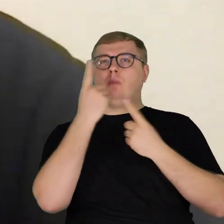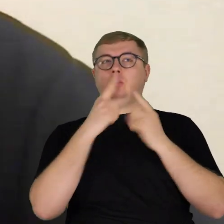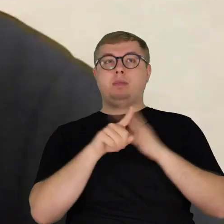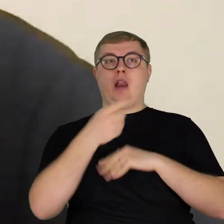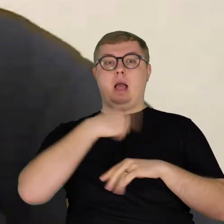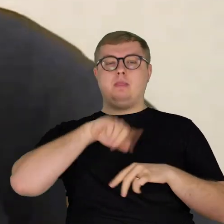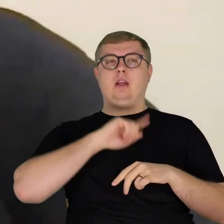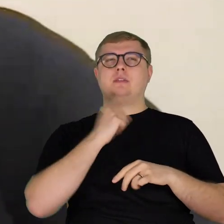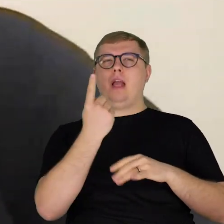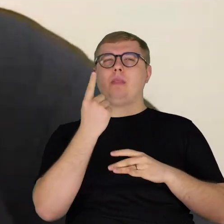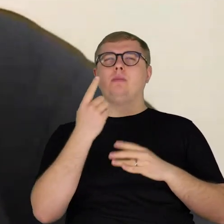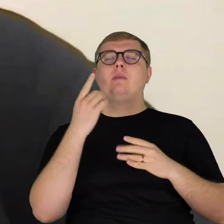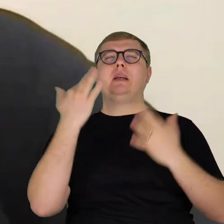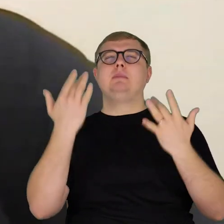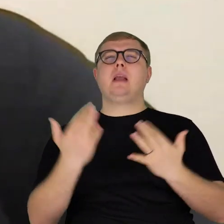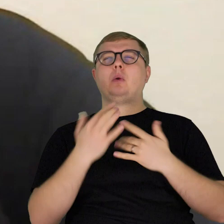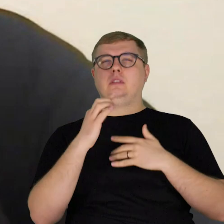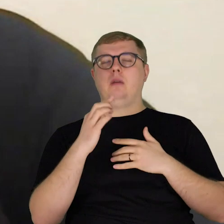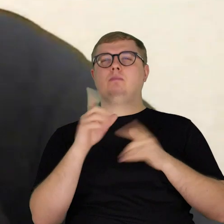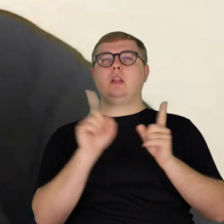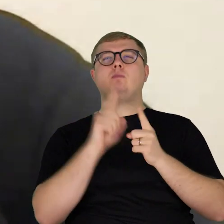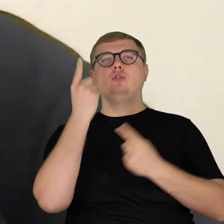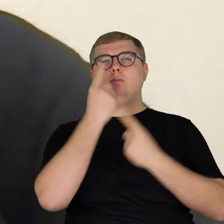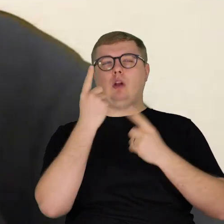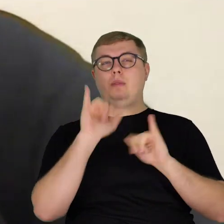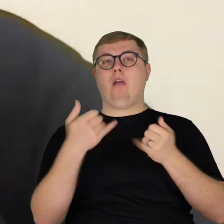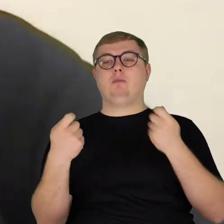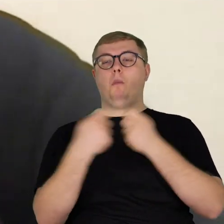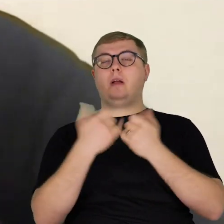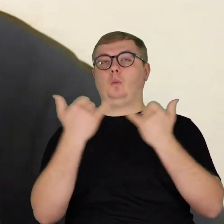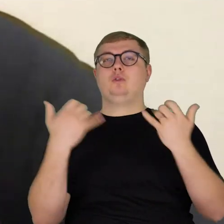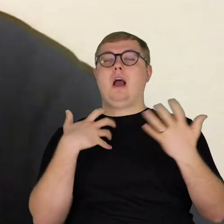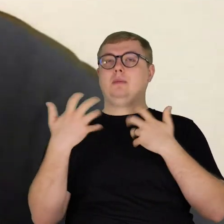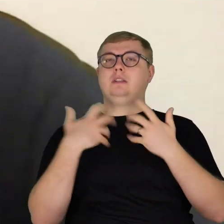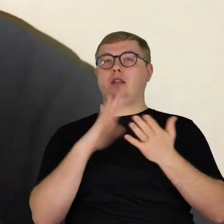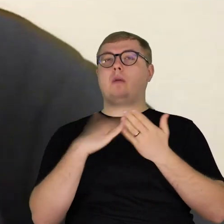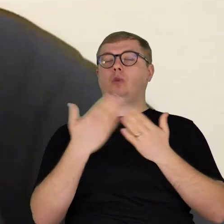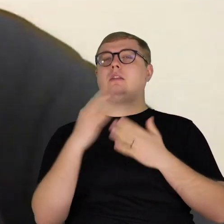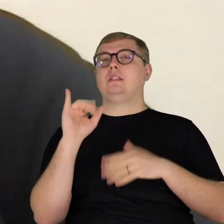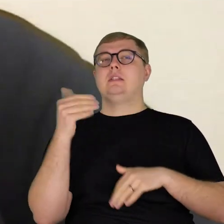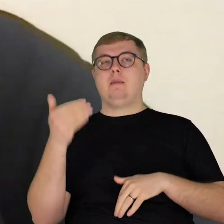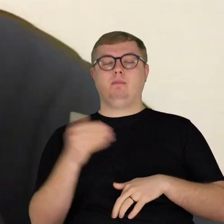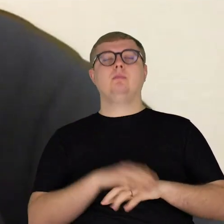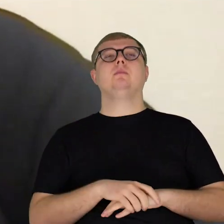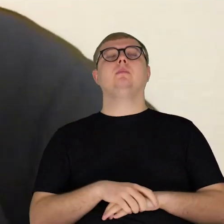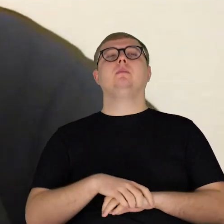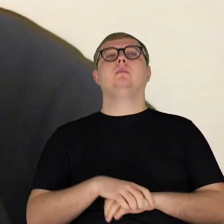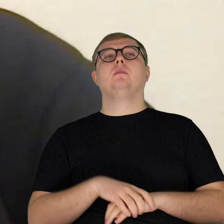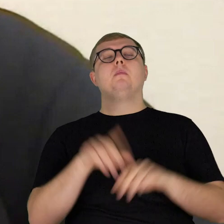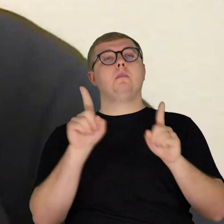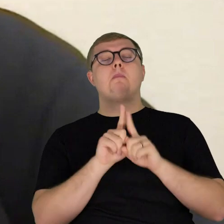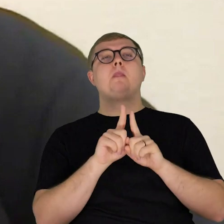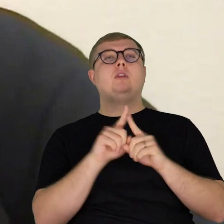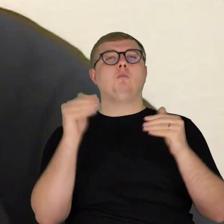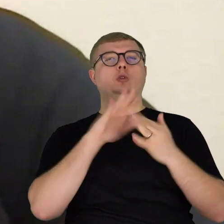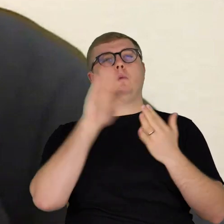one inspiring path is to think about, like, in cooperation with artists like Simone, to think about how we